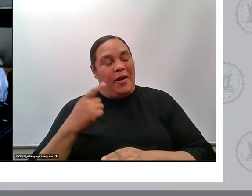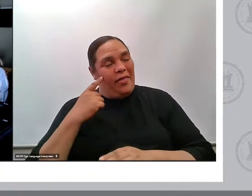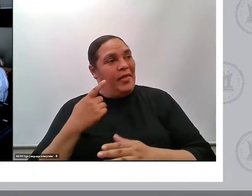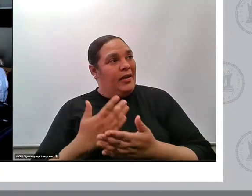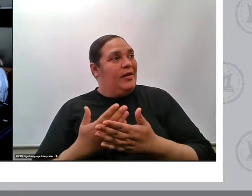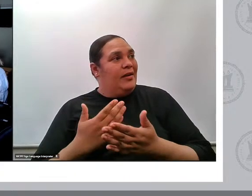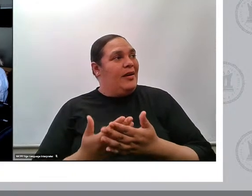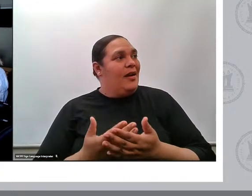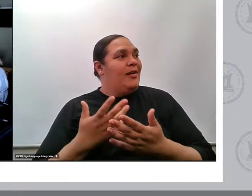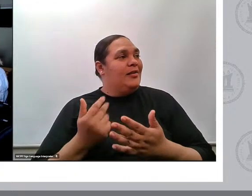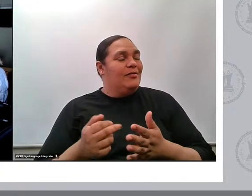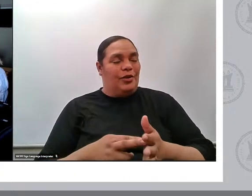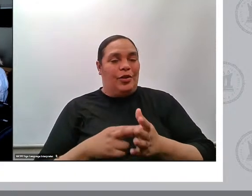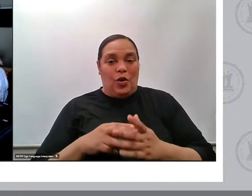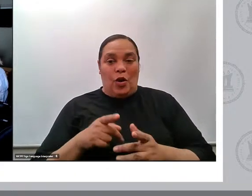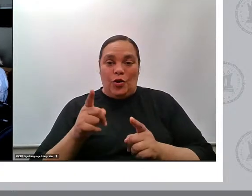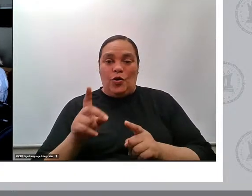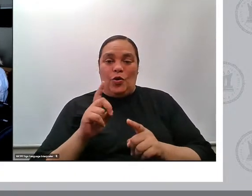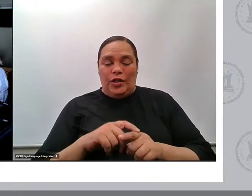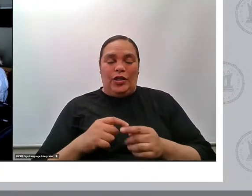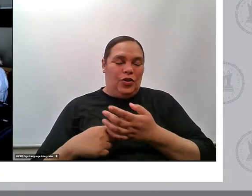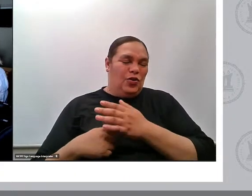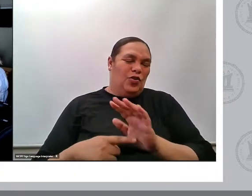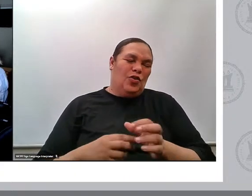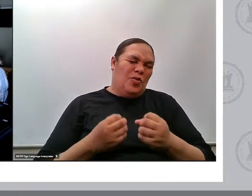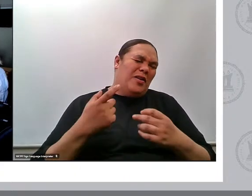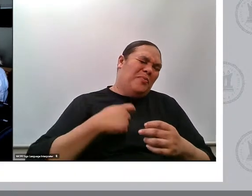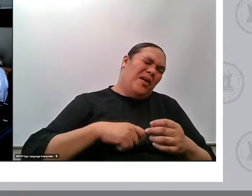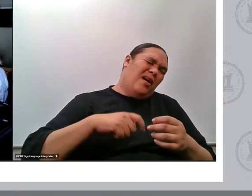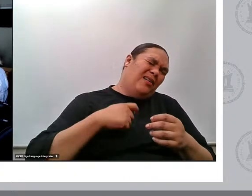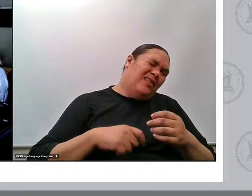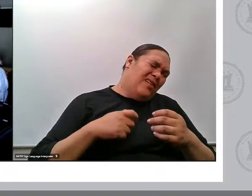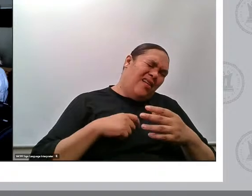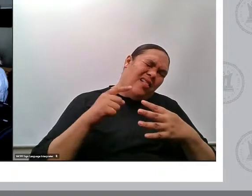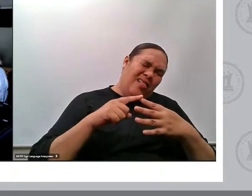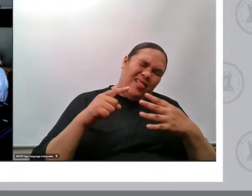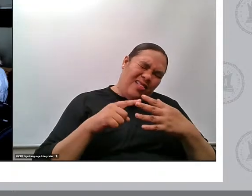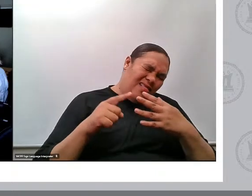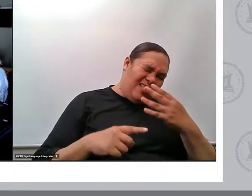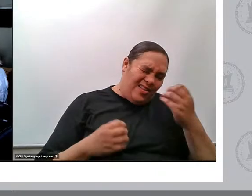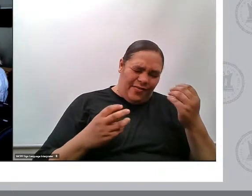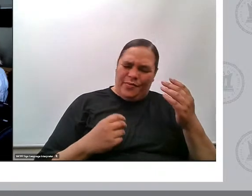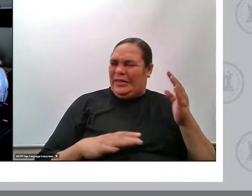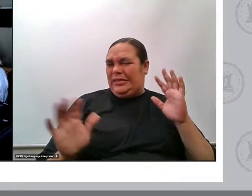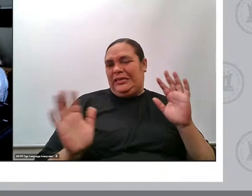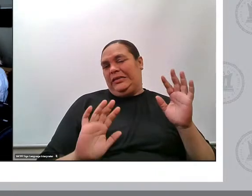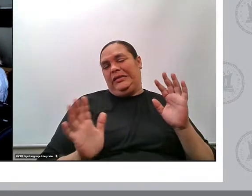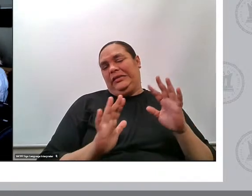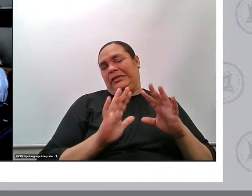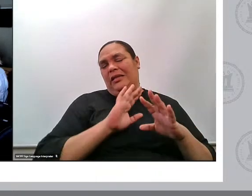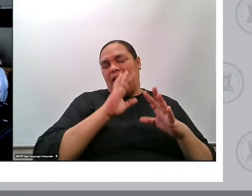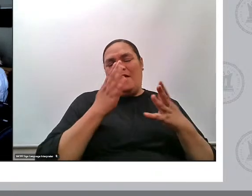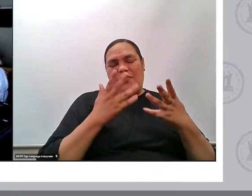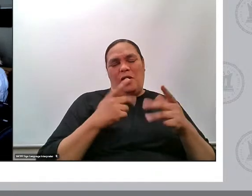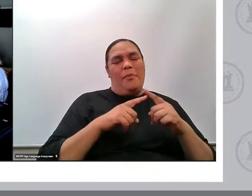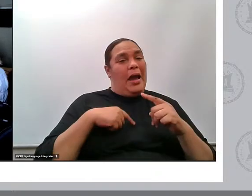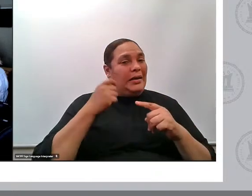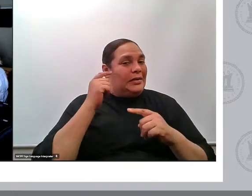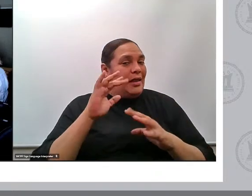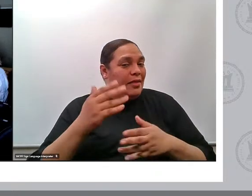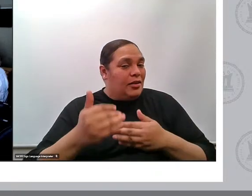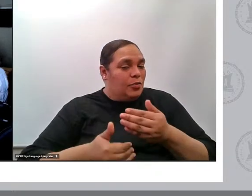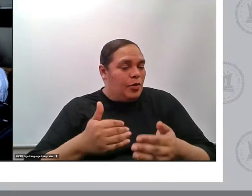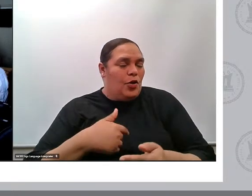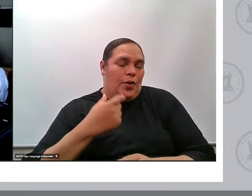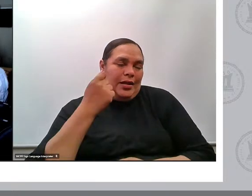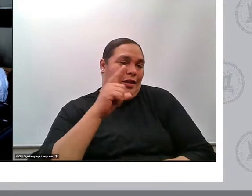of require of you to reveal so much personal information. And I understand why in this process it is required. But I